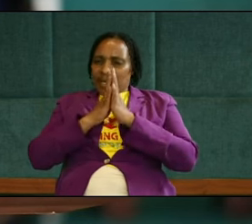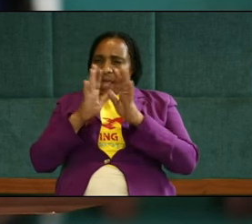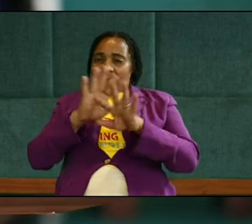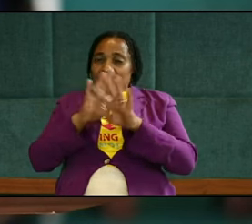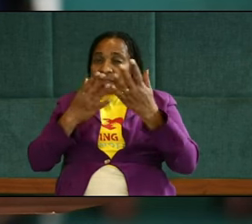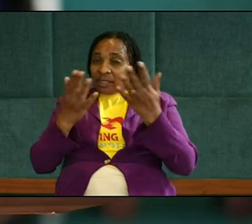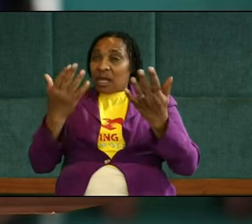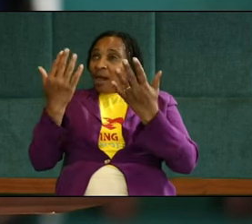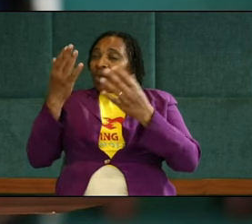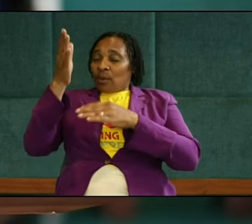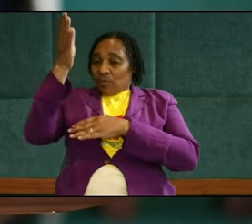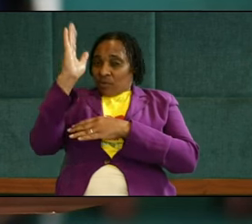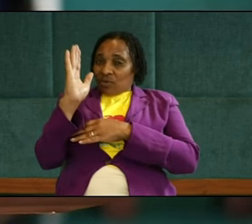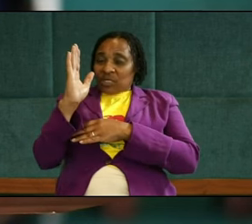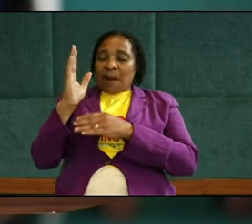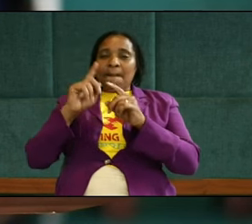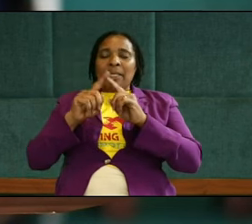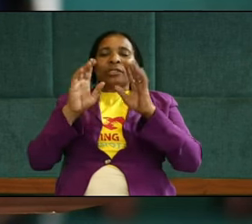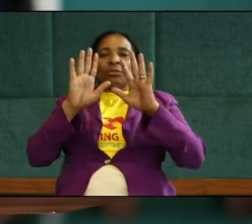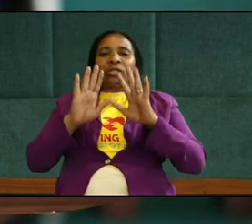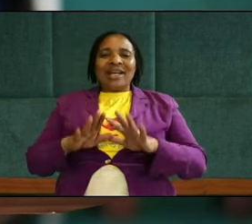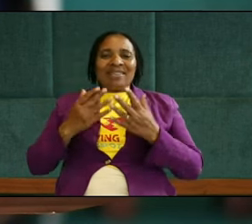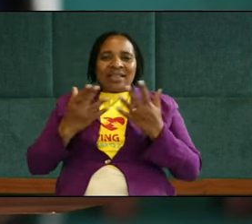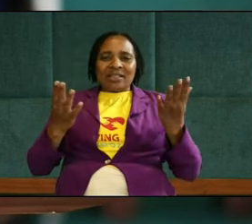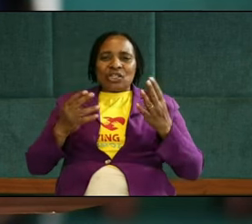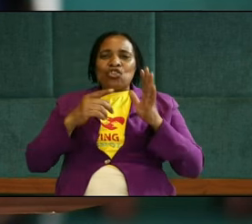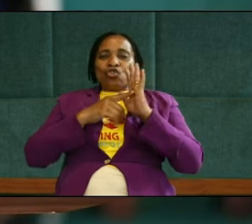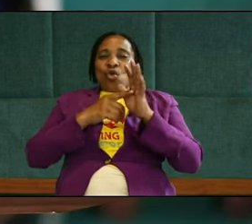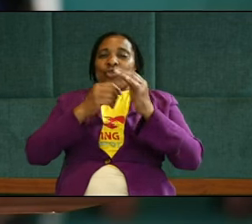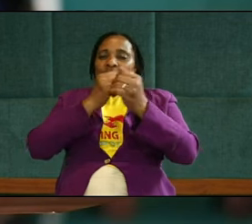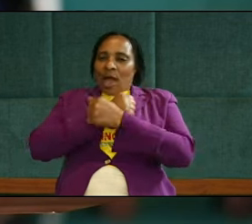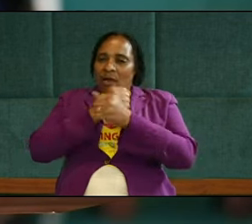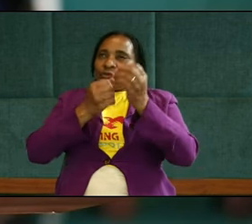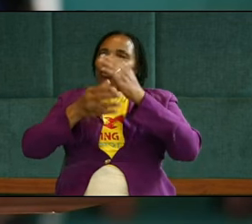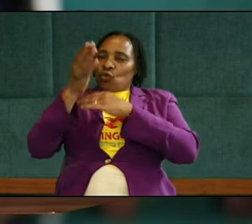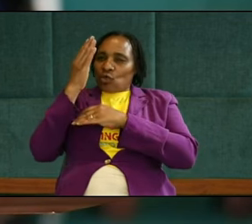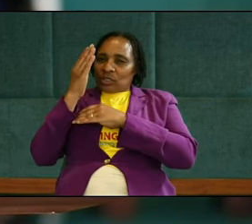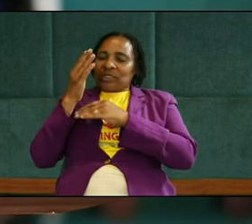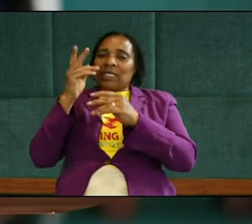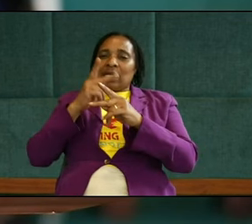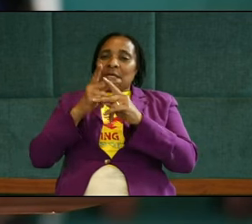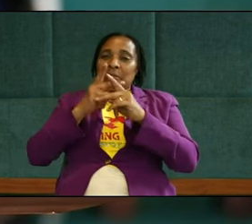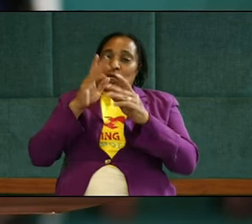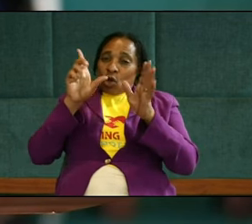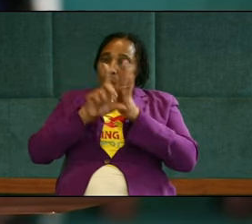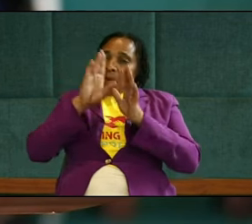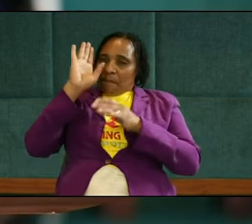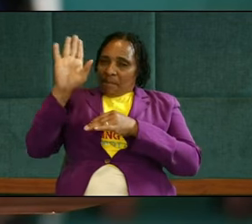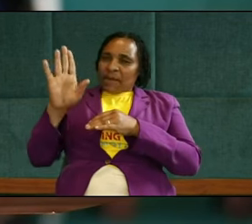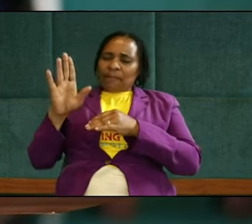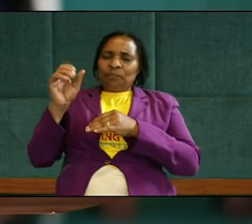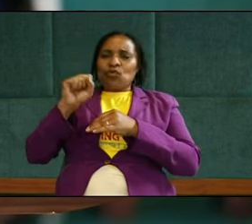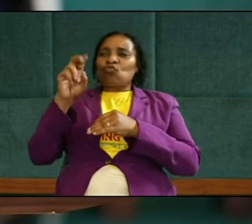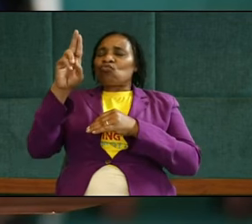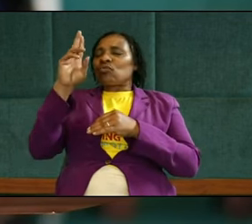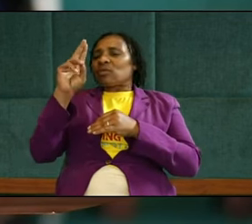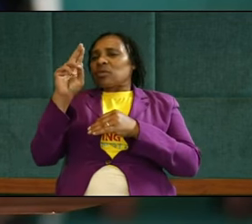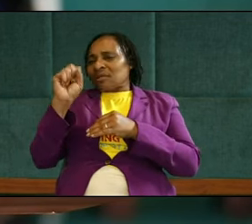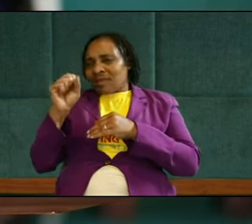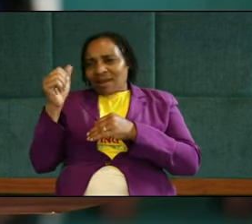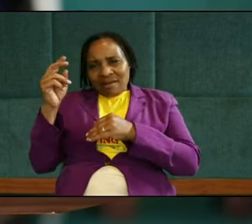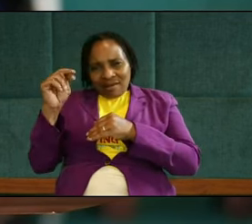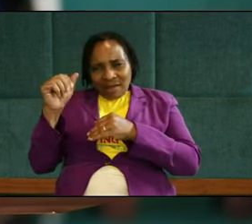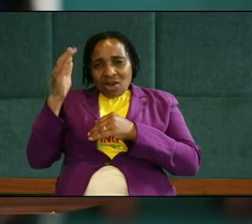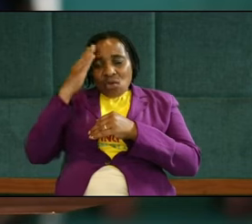hand. The most important thing for us is to show our love to God by keeping his law." Susanna knew that what the